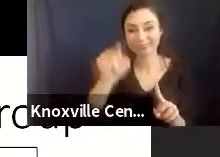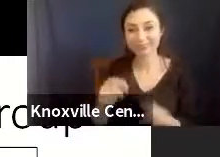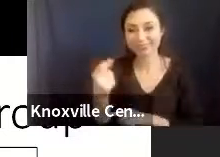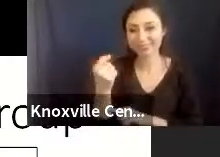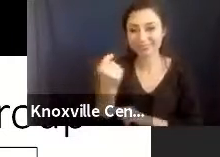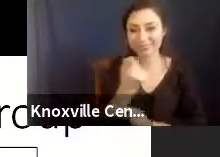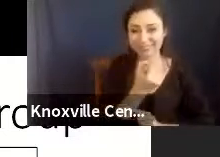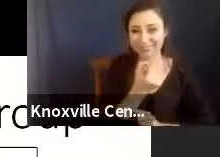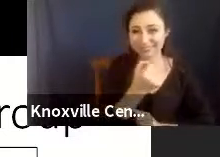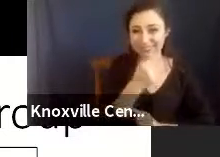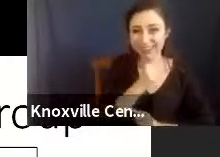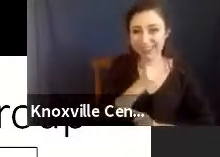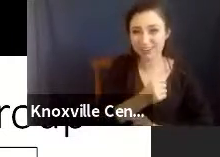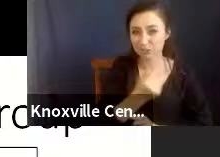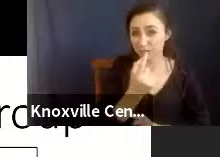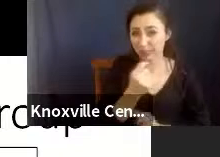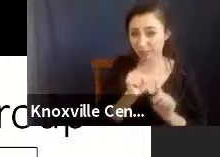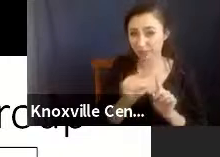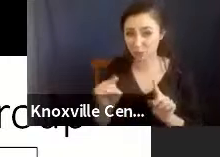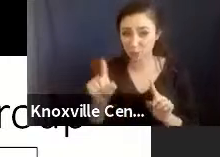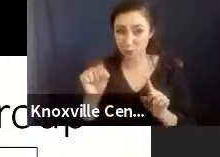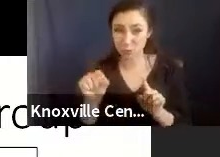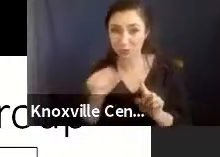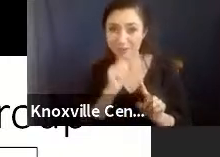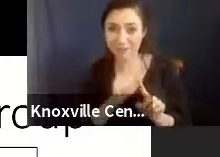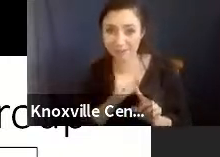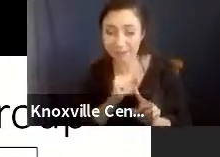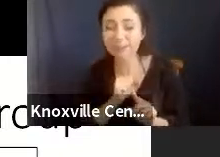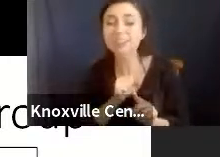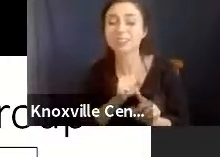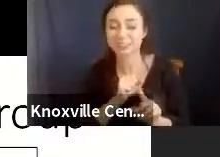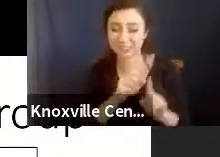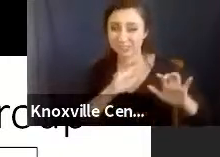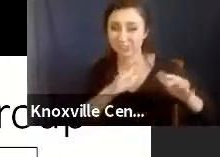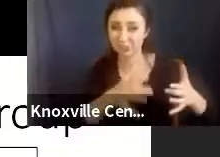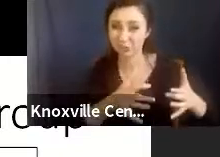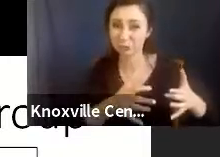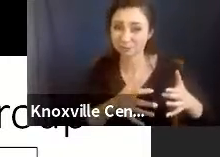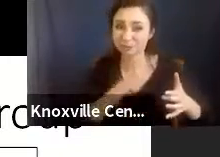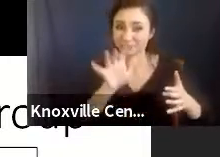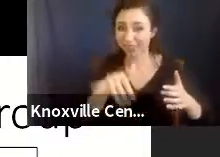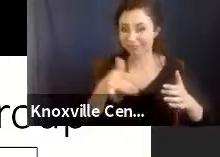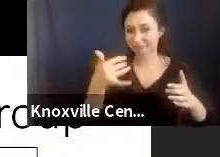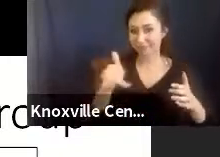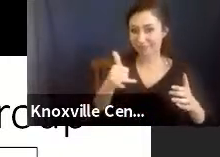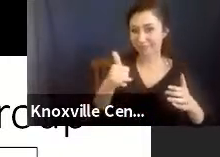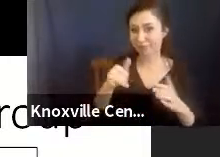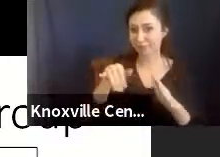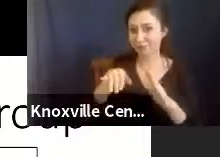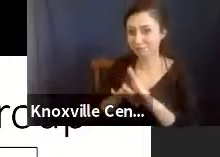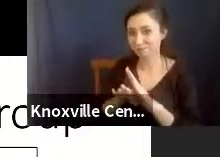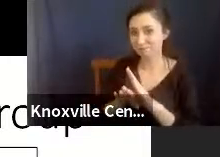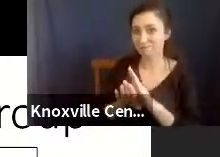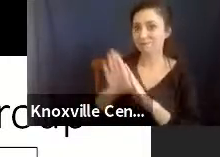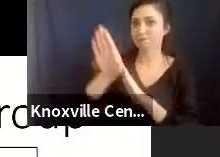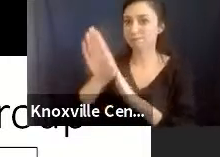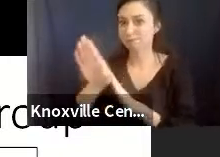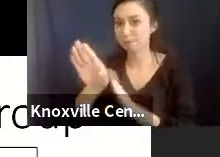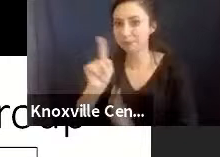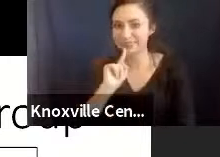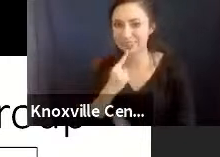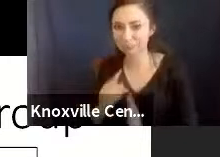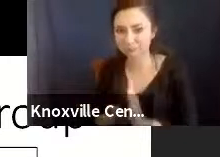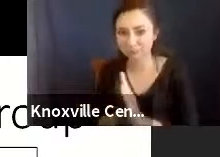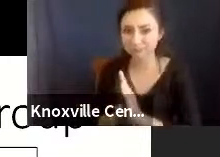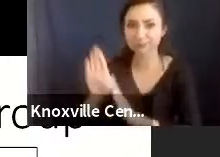to 20 age group has seen that that's the yellow line, has seen that significant